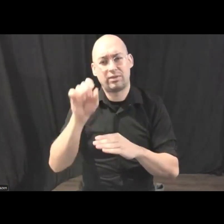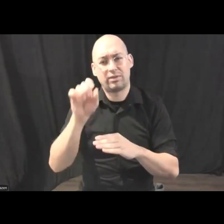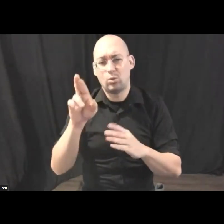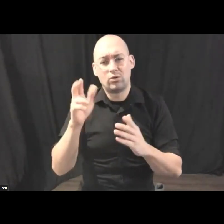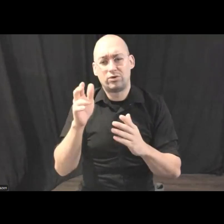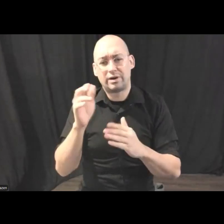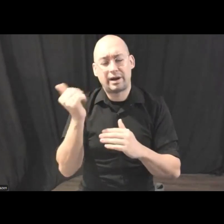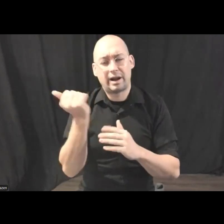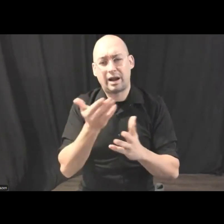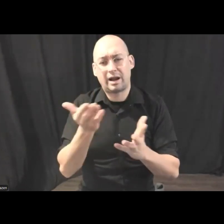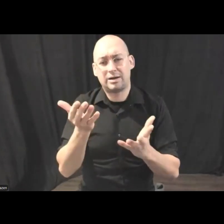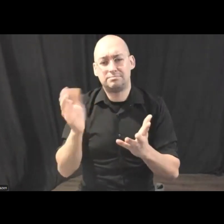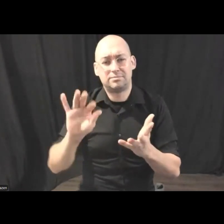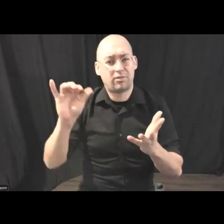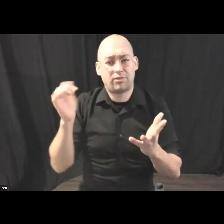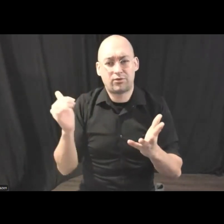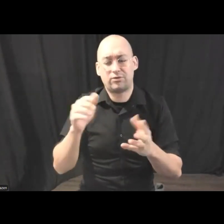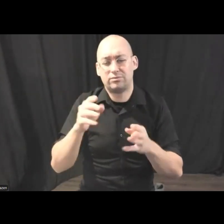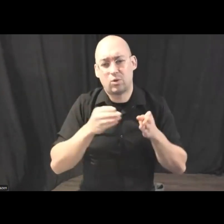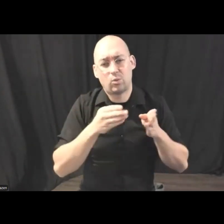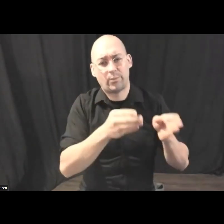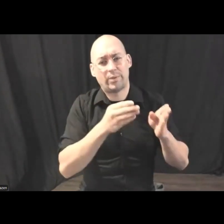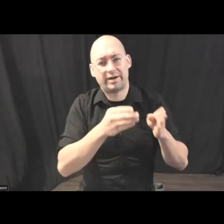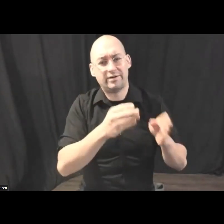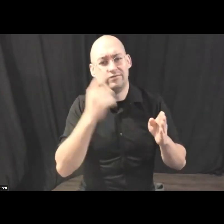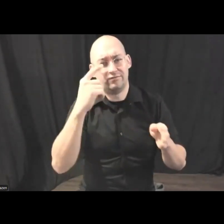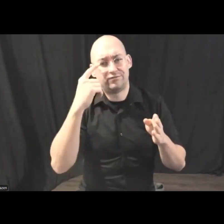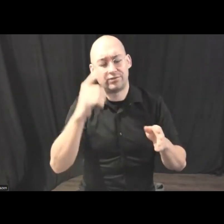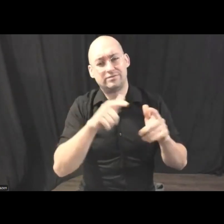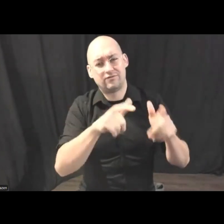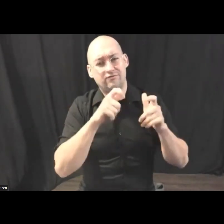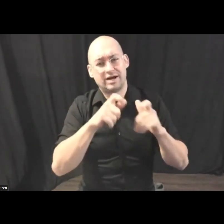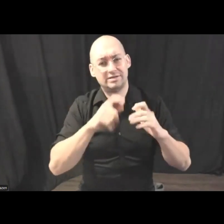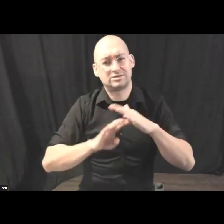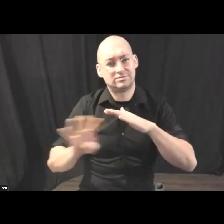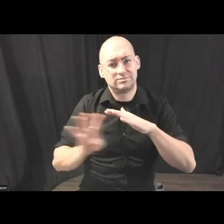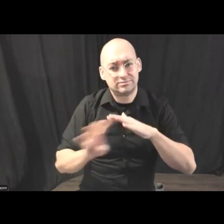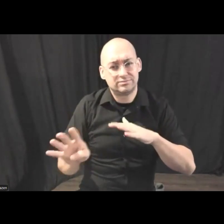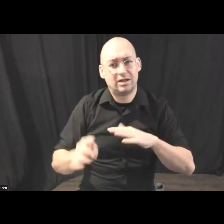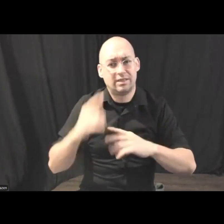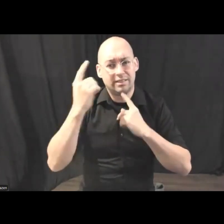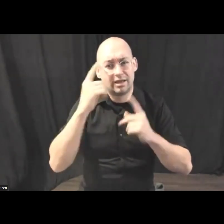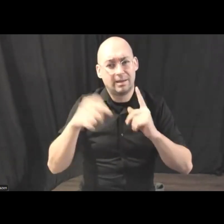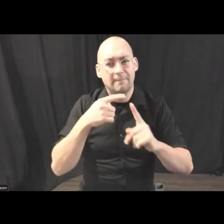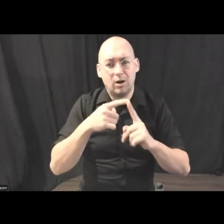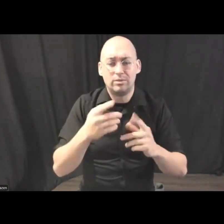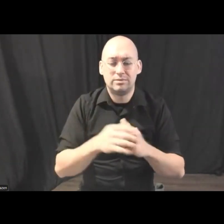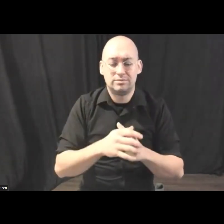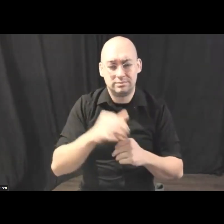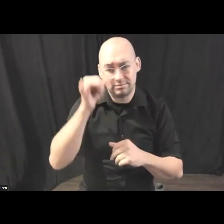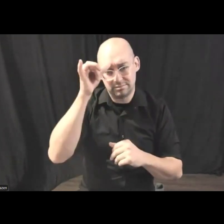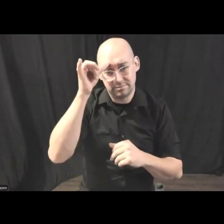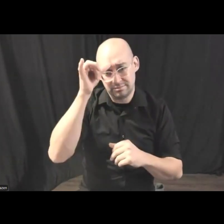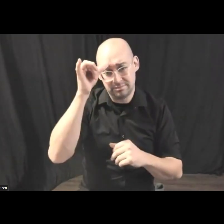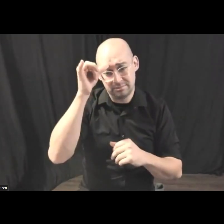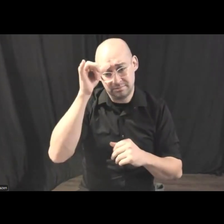any other kind of method of kind of expediting evacuations that we're thinking about in a new way?